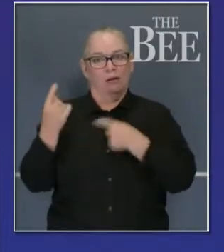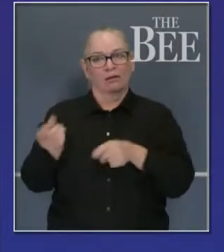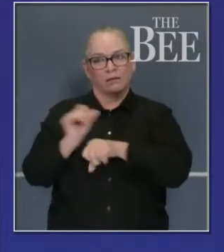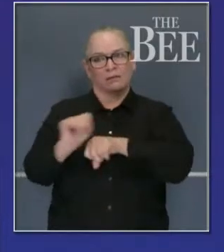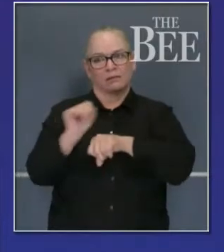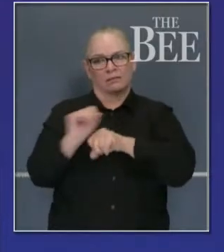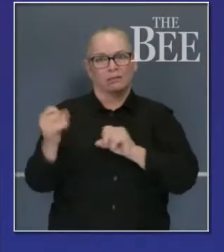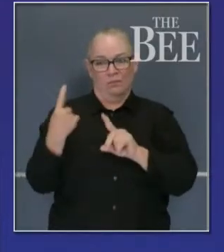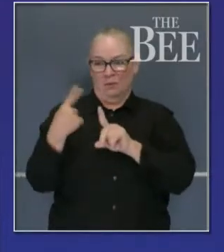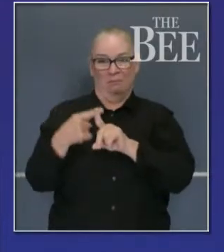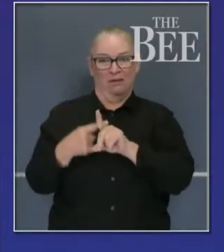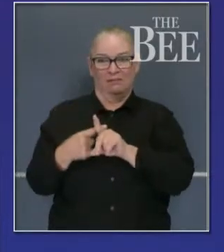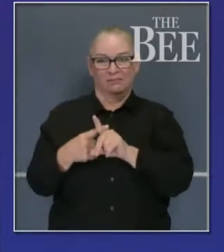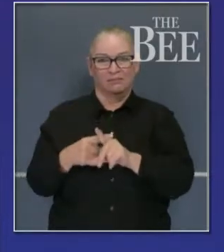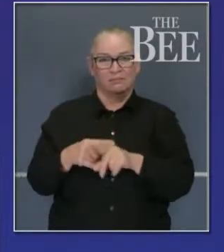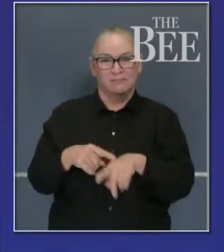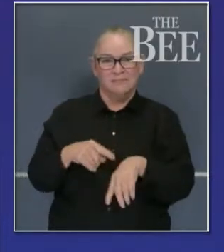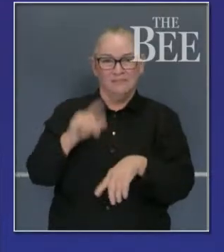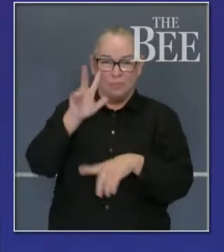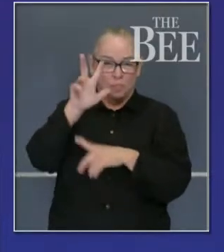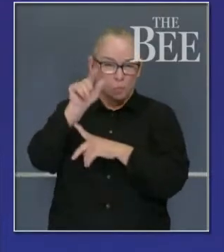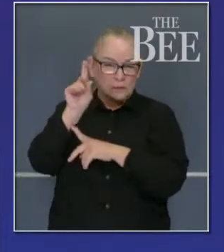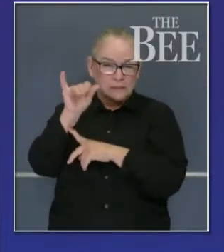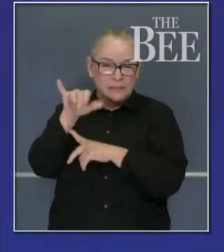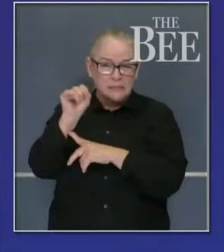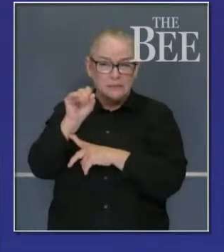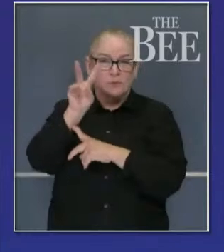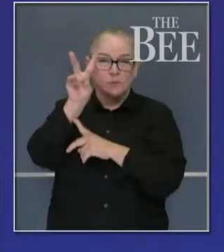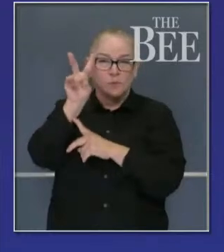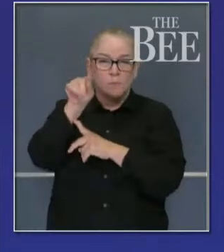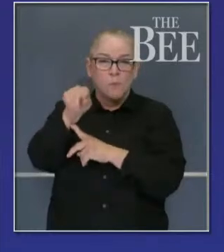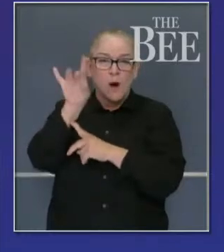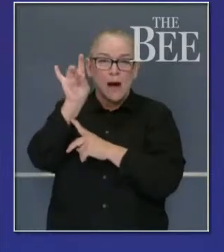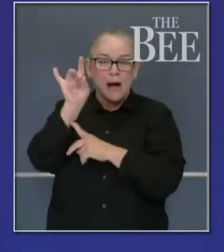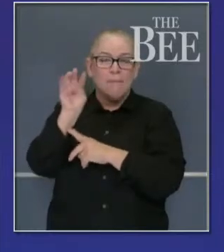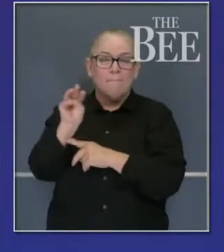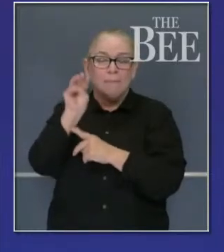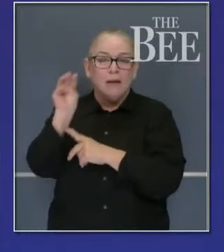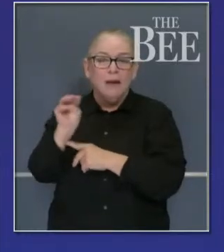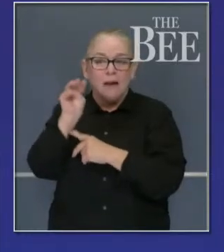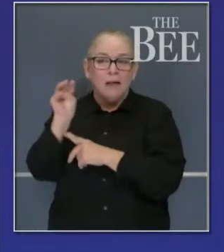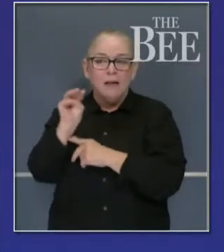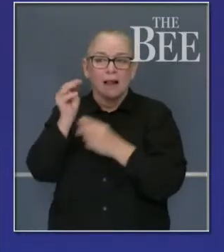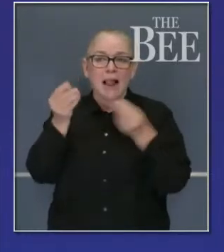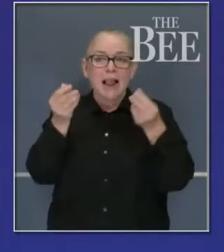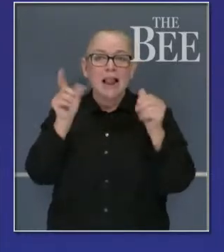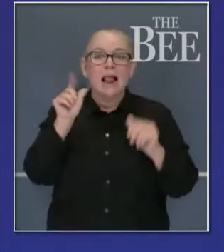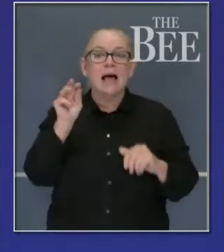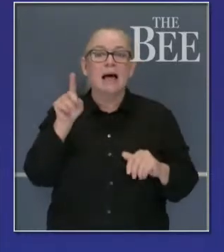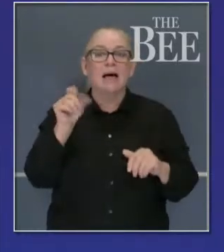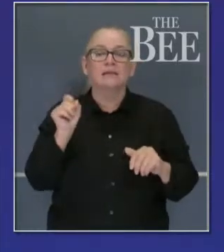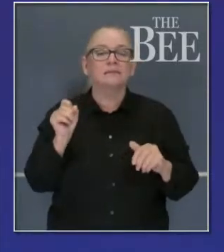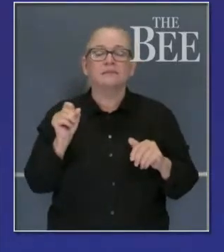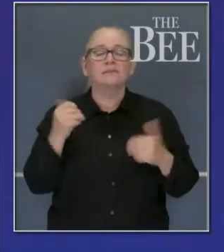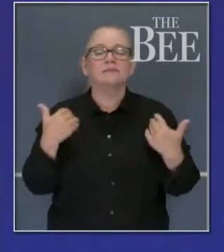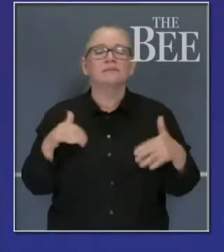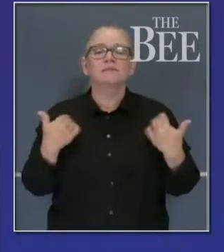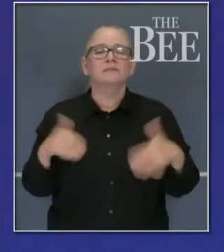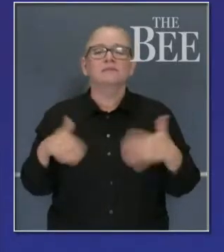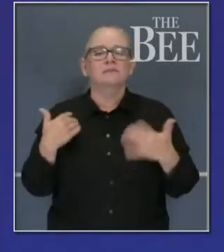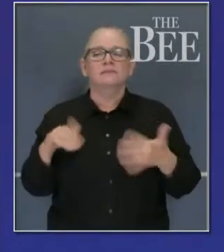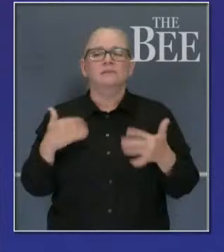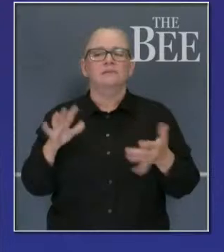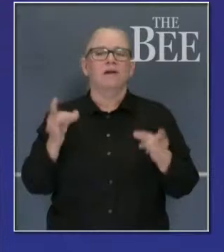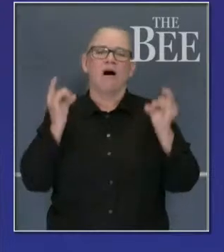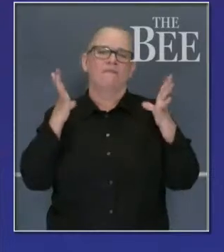the last 31 days or so, 2.8 million acres and have had a tragic